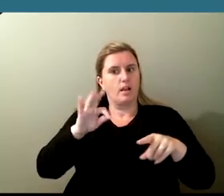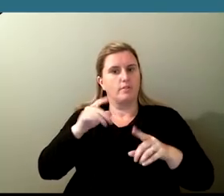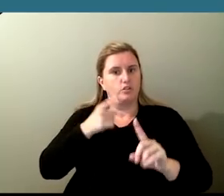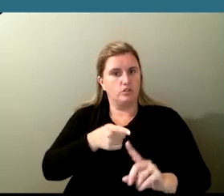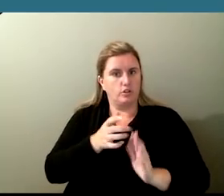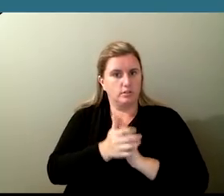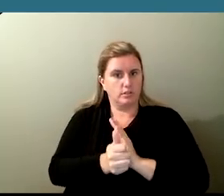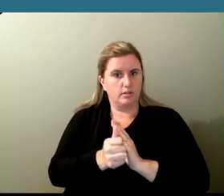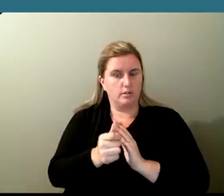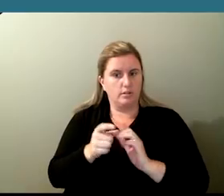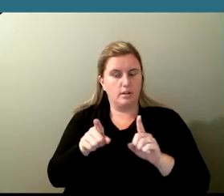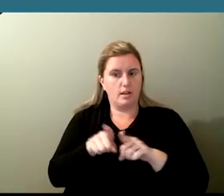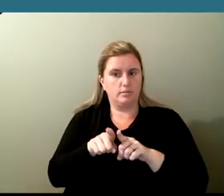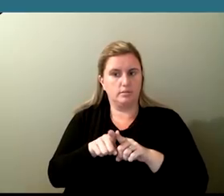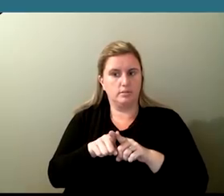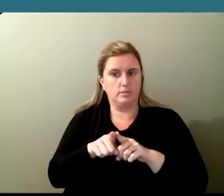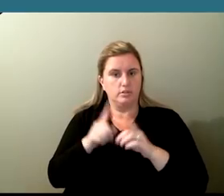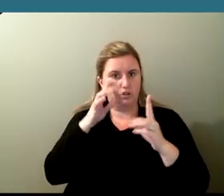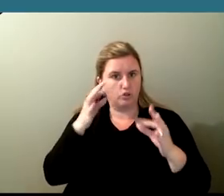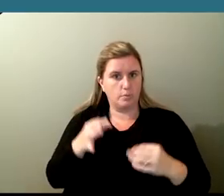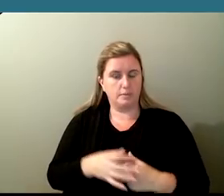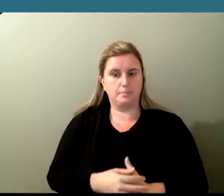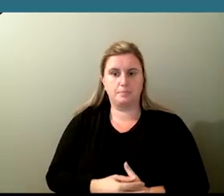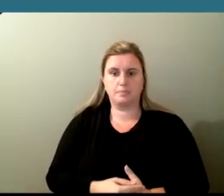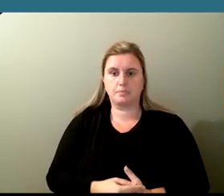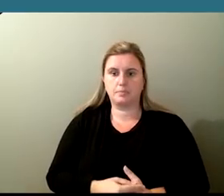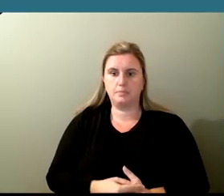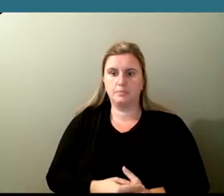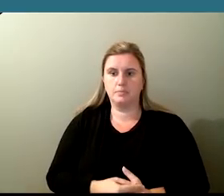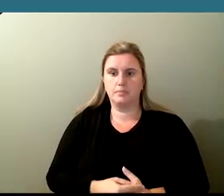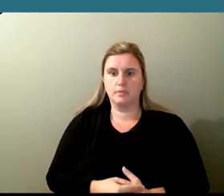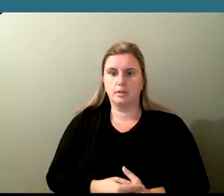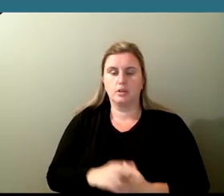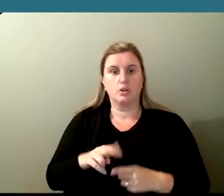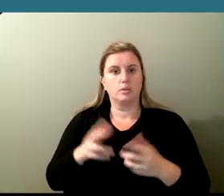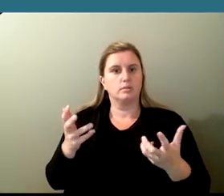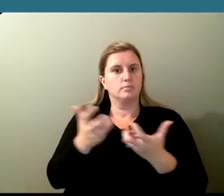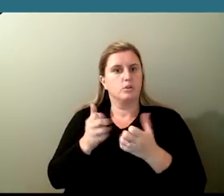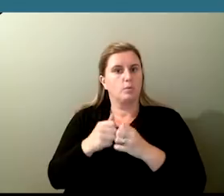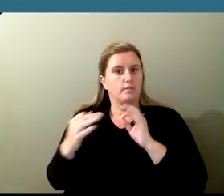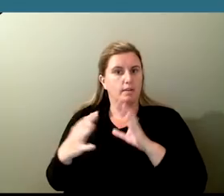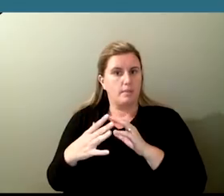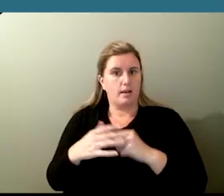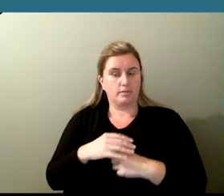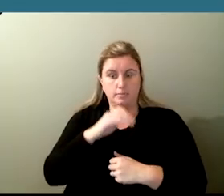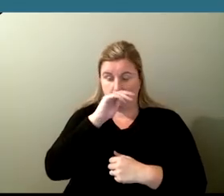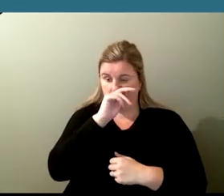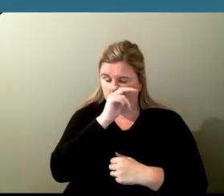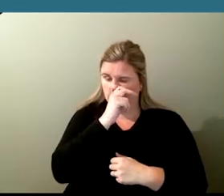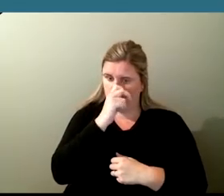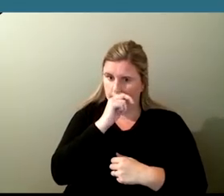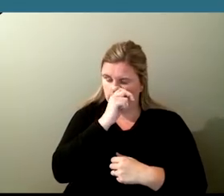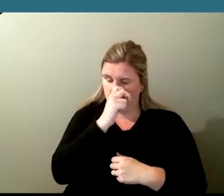as determined. It is usually done in combination with feedback. So as